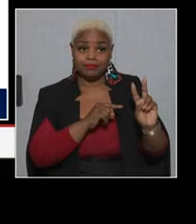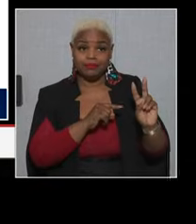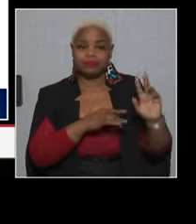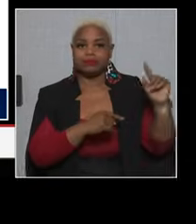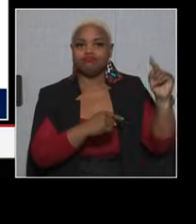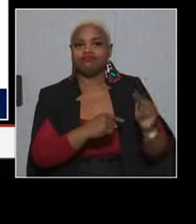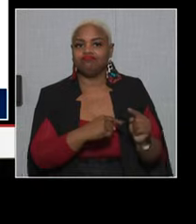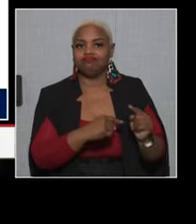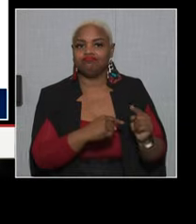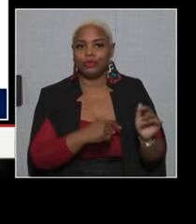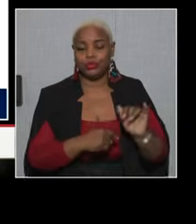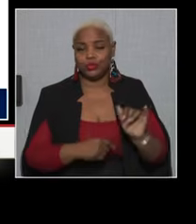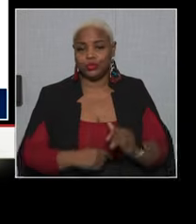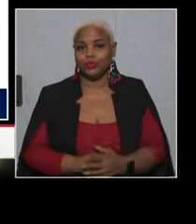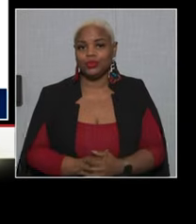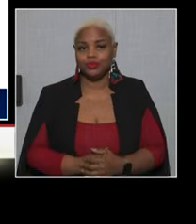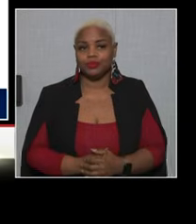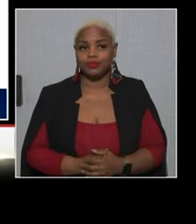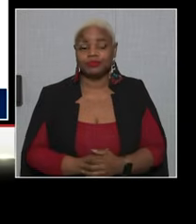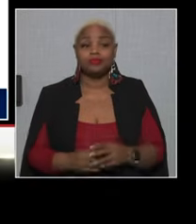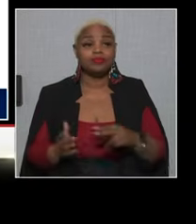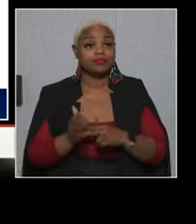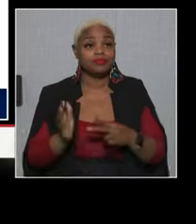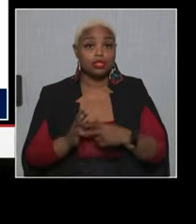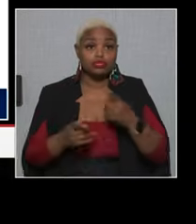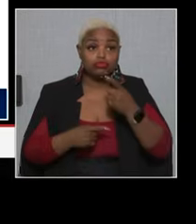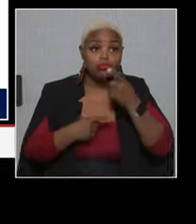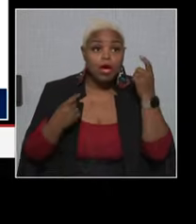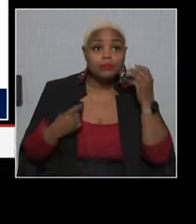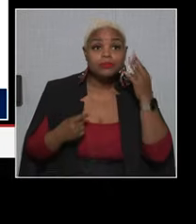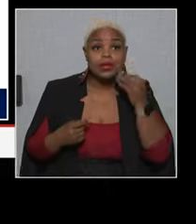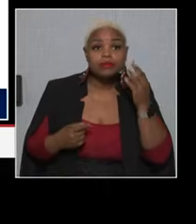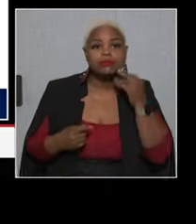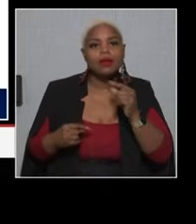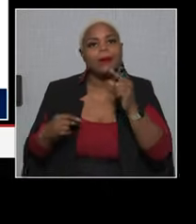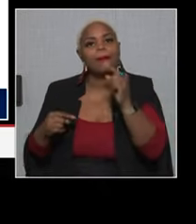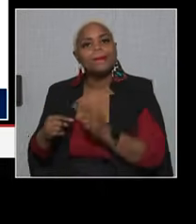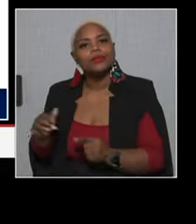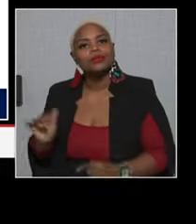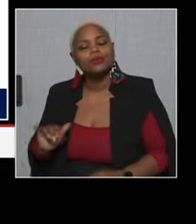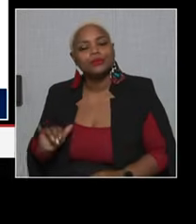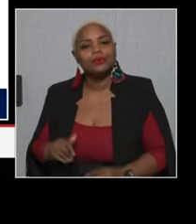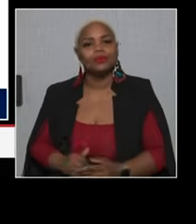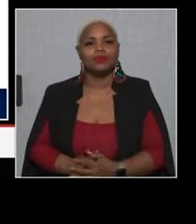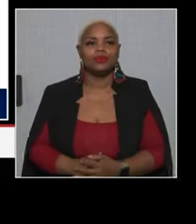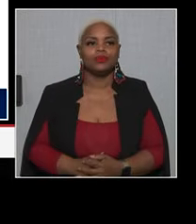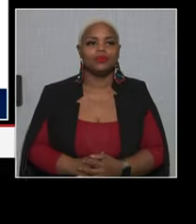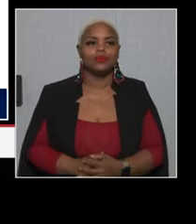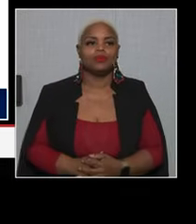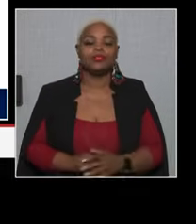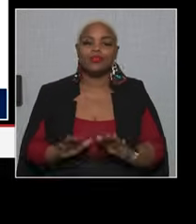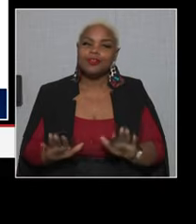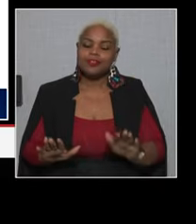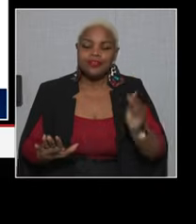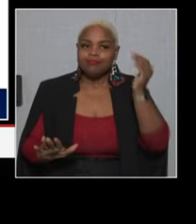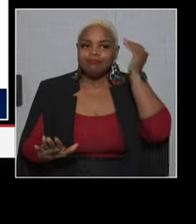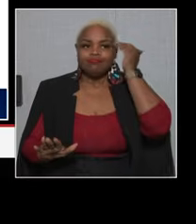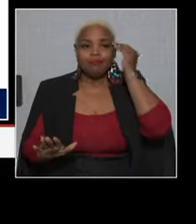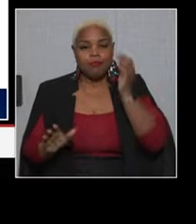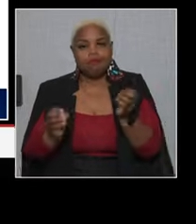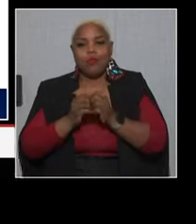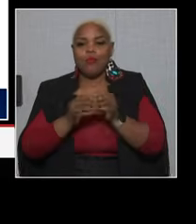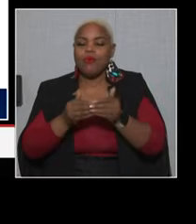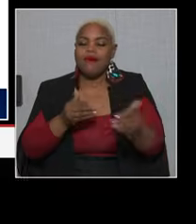incredible reduction in the trauma experienced by some folks in our neighborhoods. We know we do have a lot more work to do, but we're confident